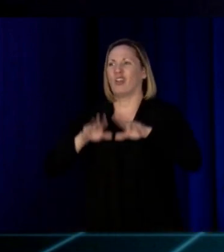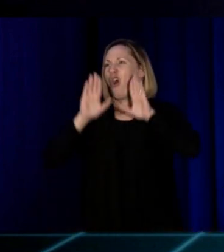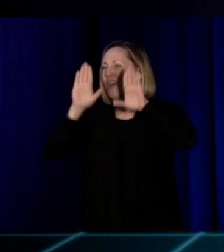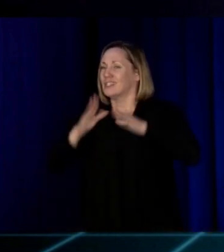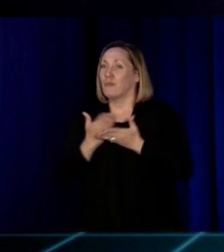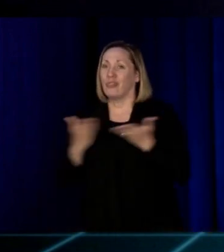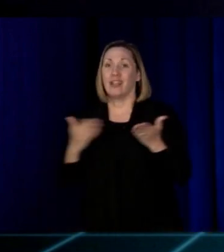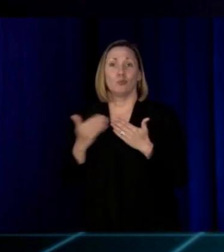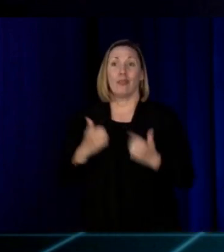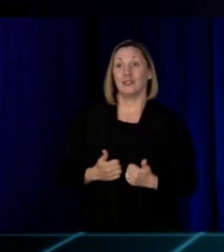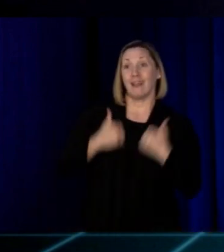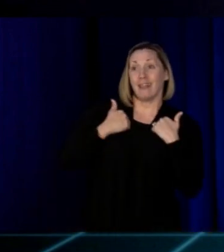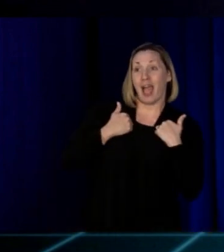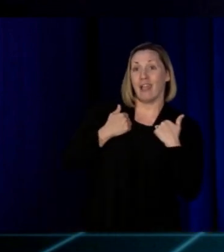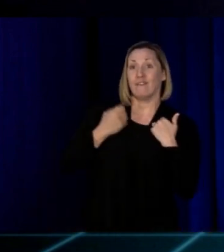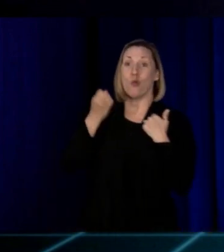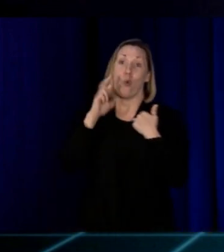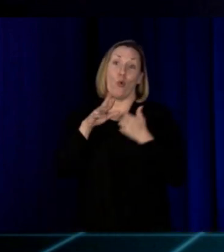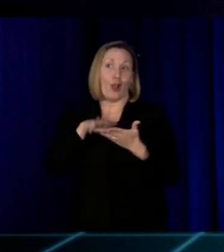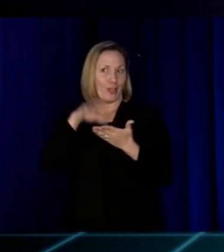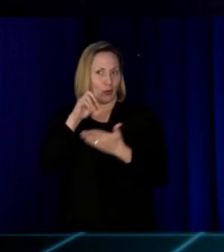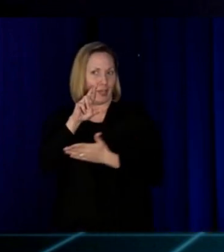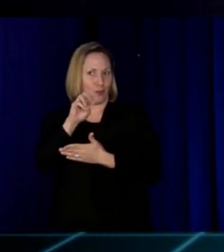in life or when you're learning React.